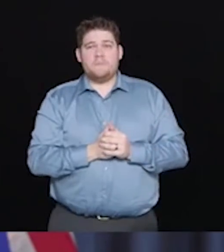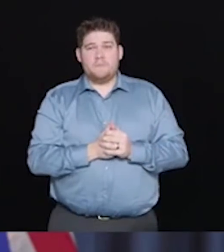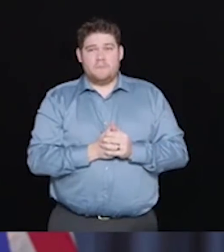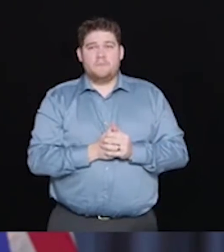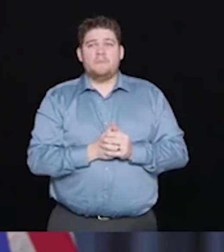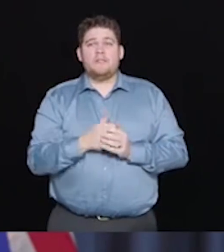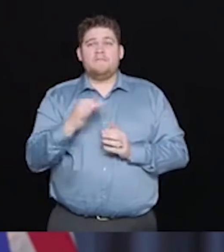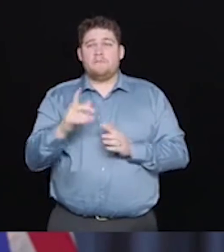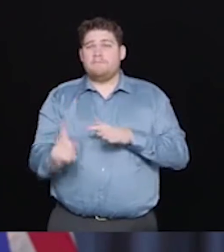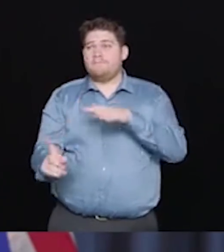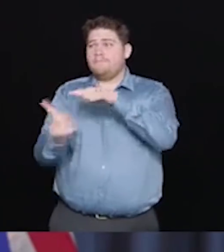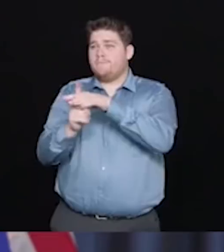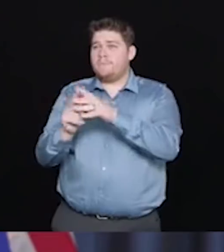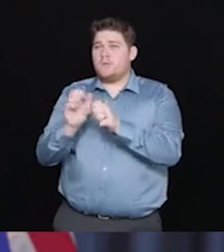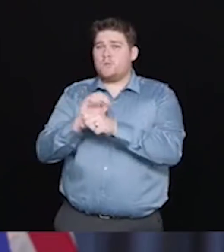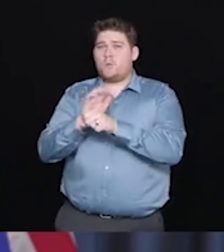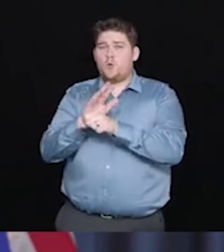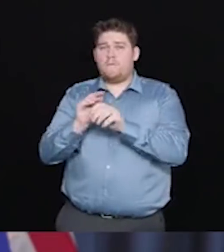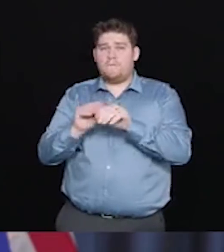and the other one was around